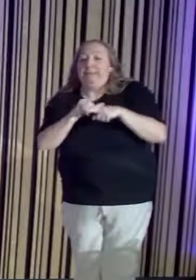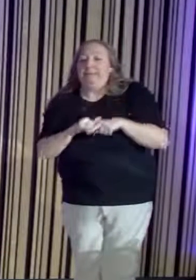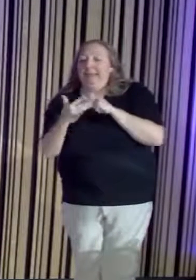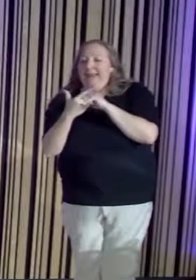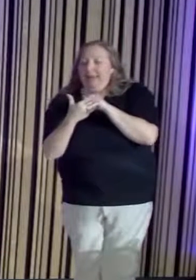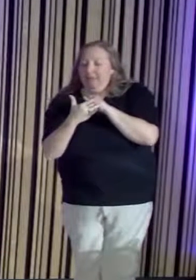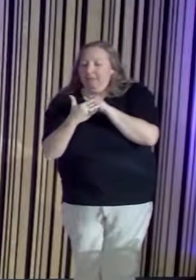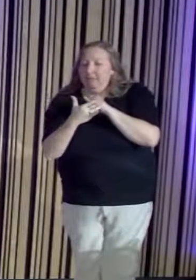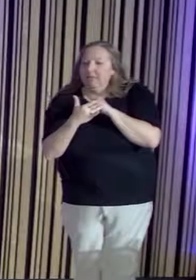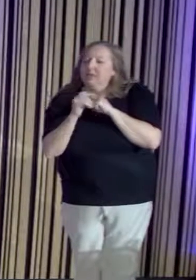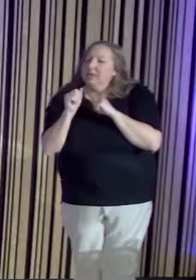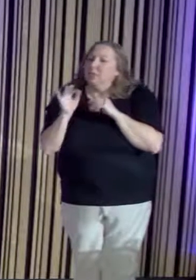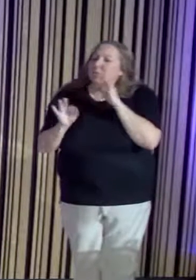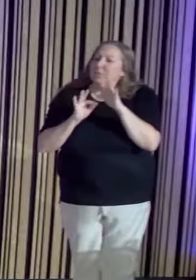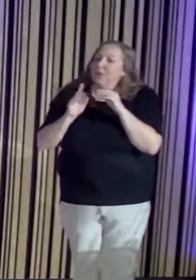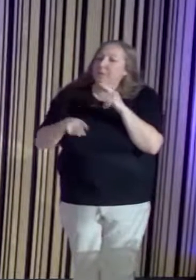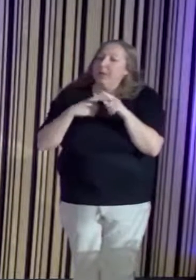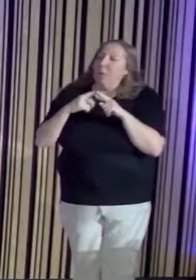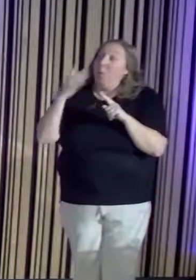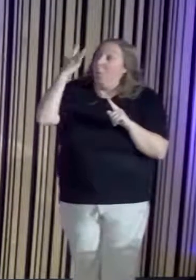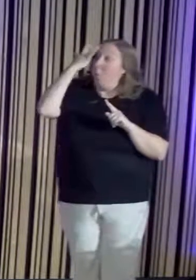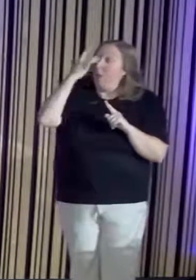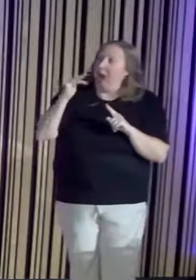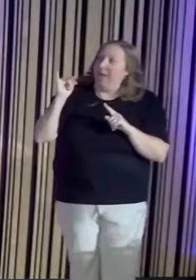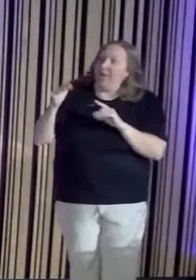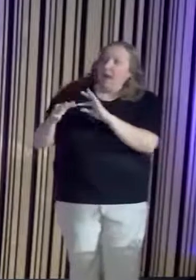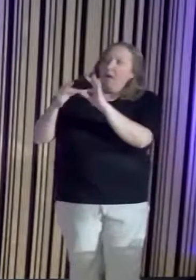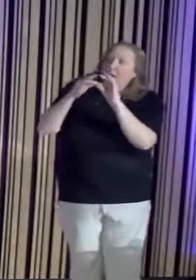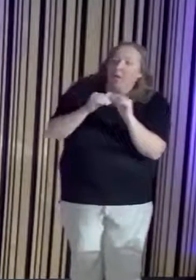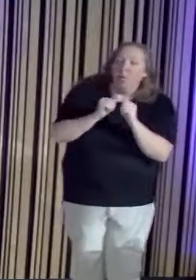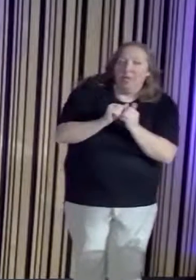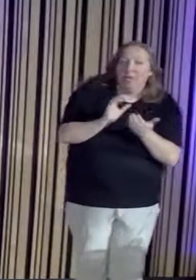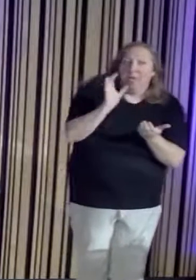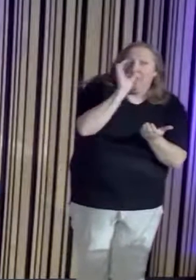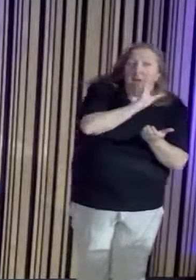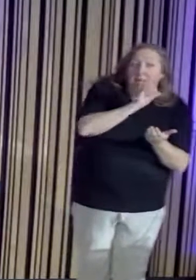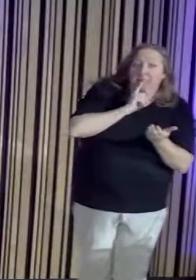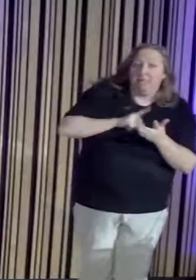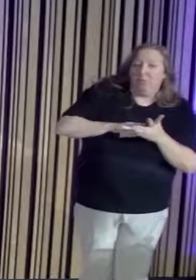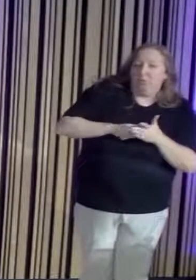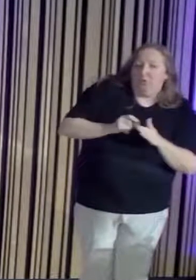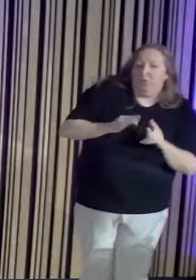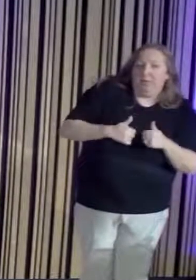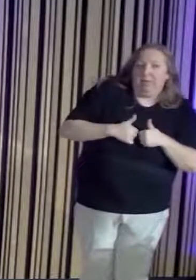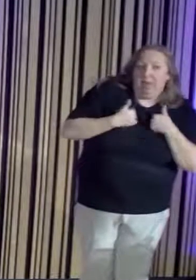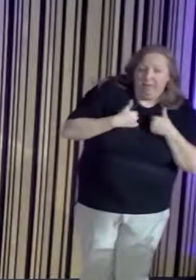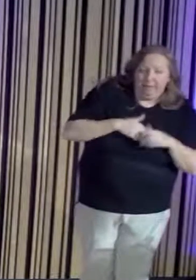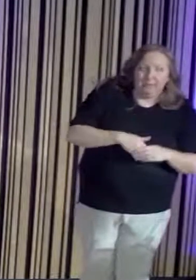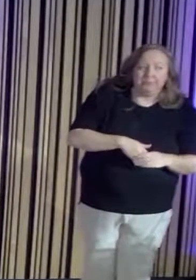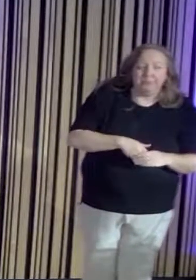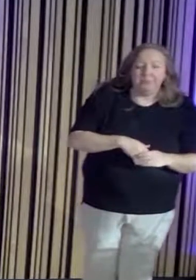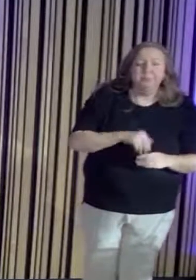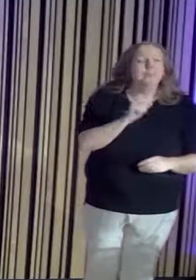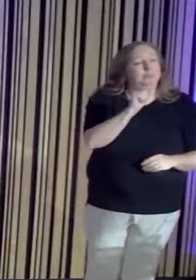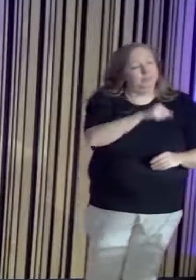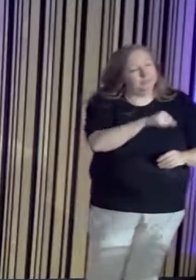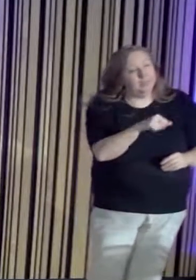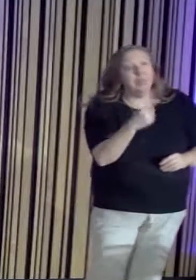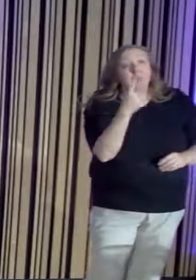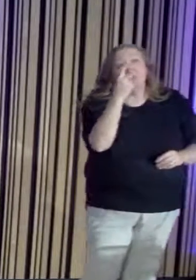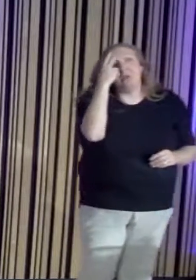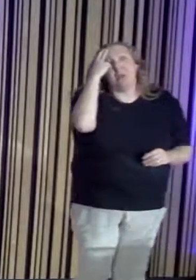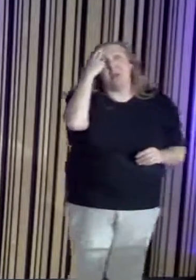that relates to the hunt for the origins of life? There was a hypothesis about